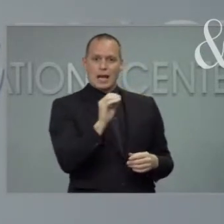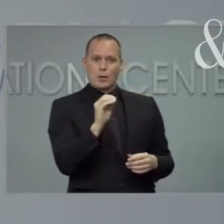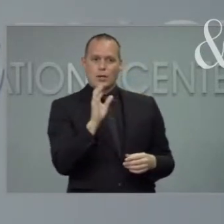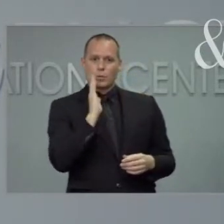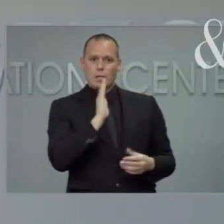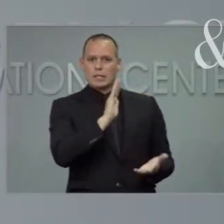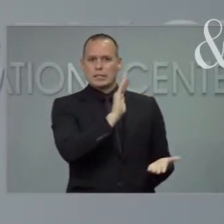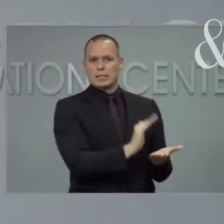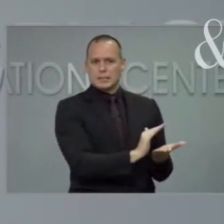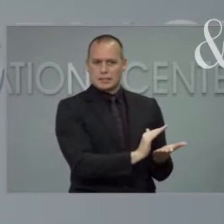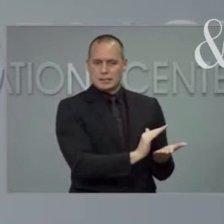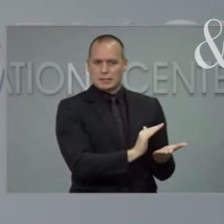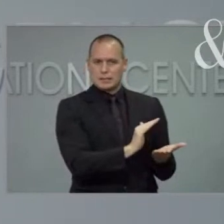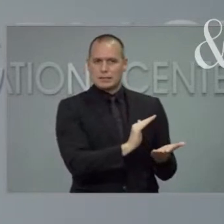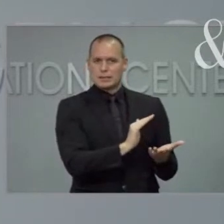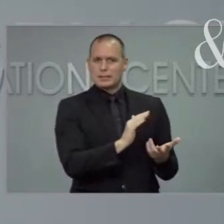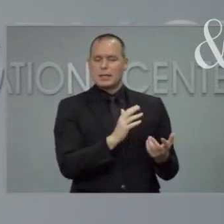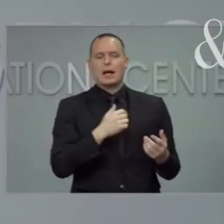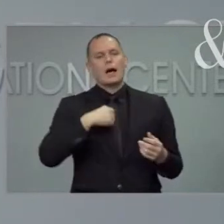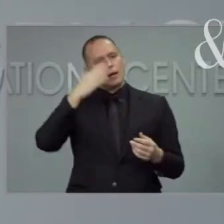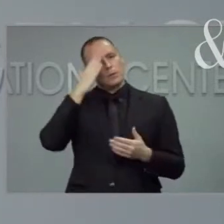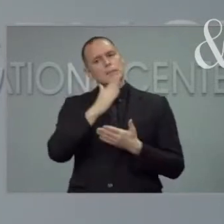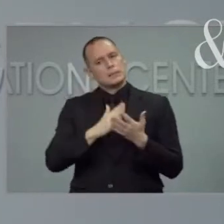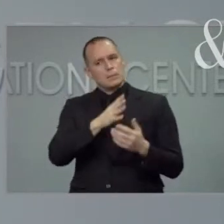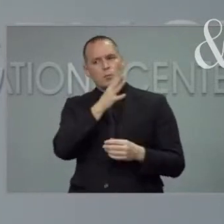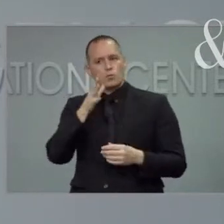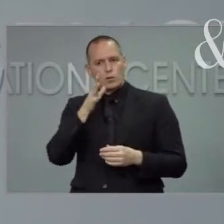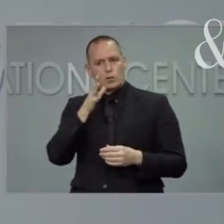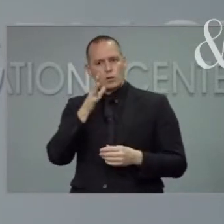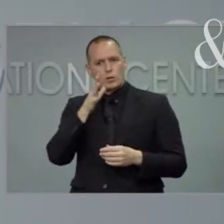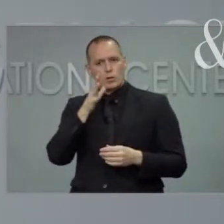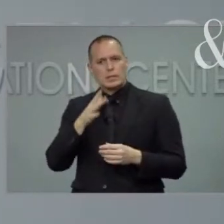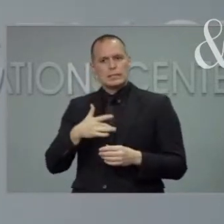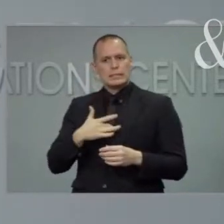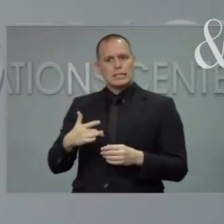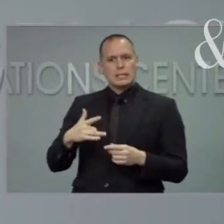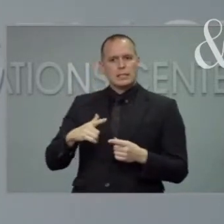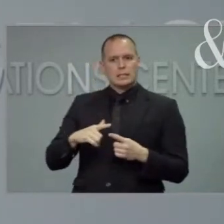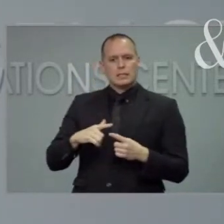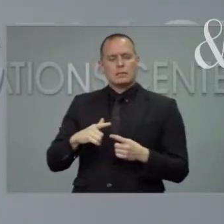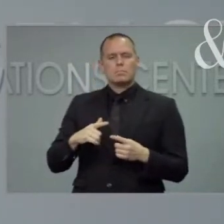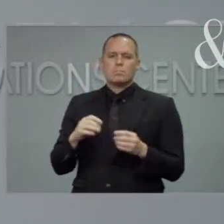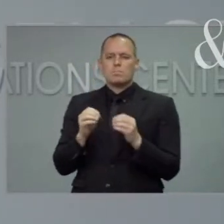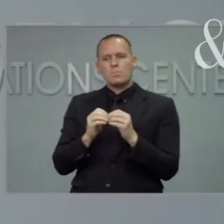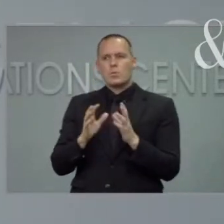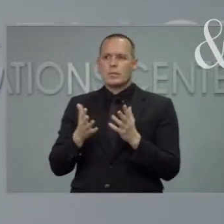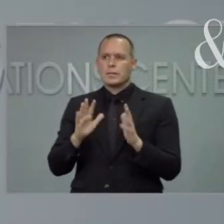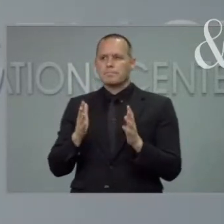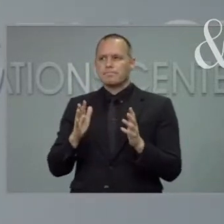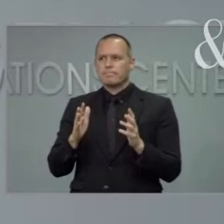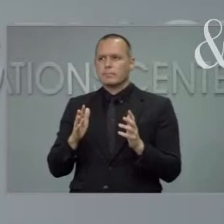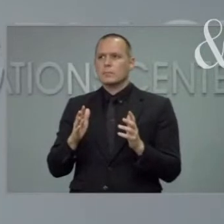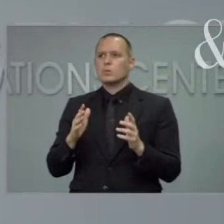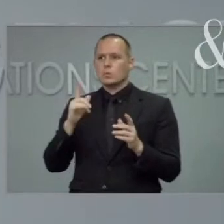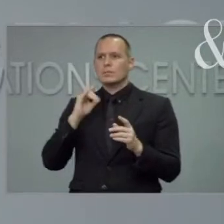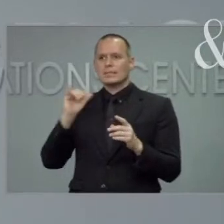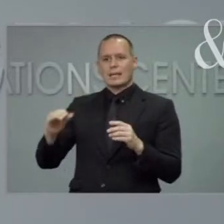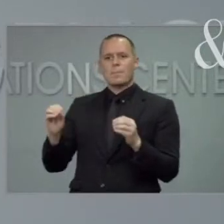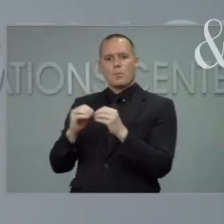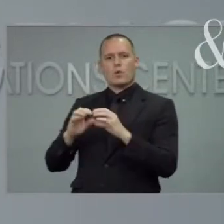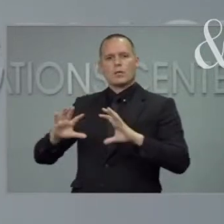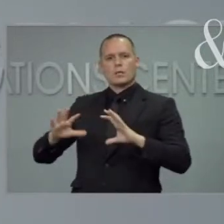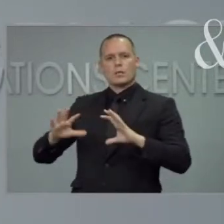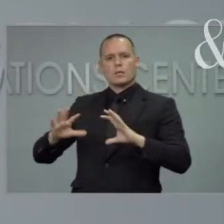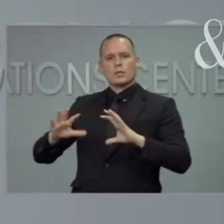We know that a lot of these rural communities are four of them are transitioning to Group 5.